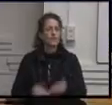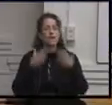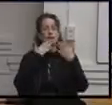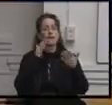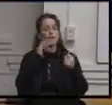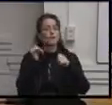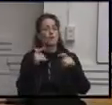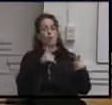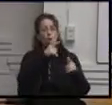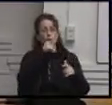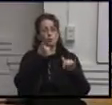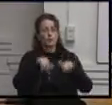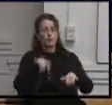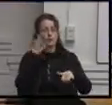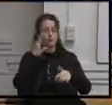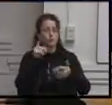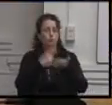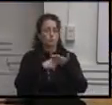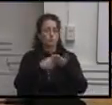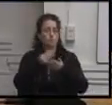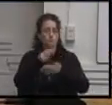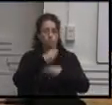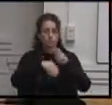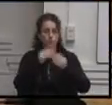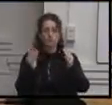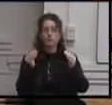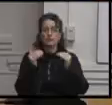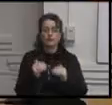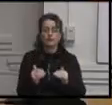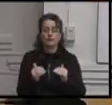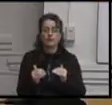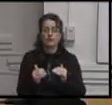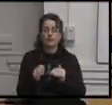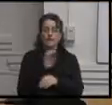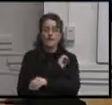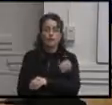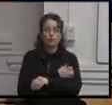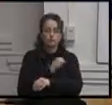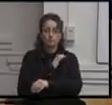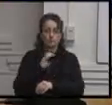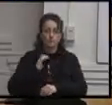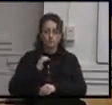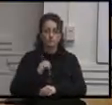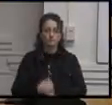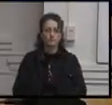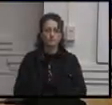for that. The next matter on the agenda is the Energy Committee report.